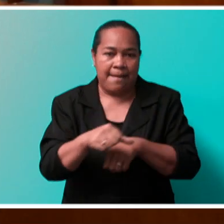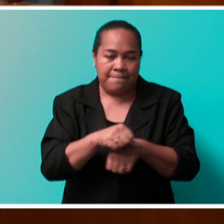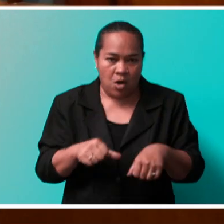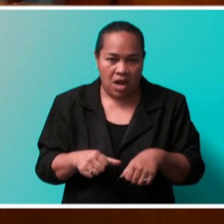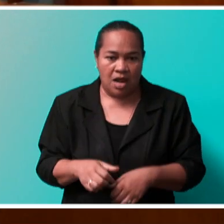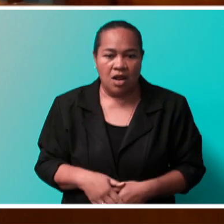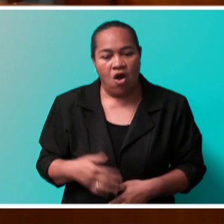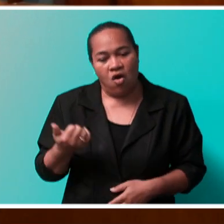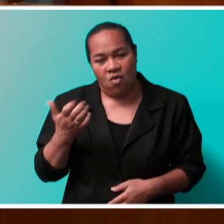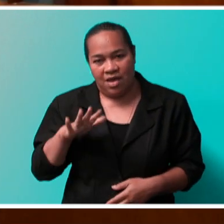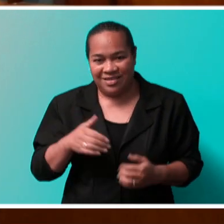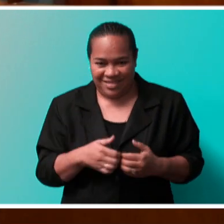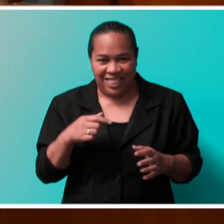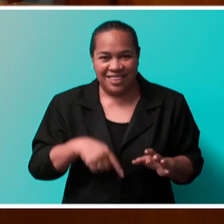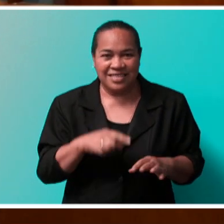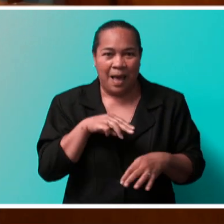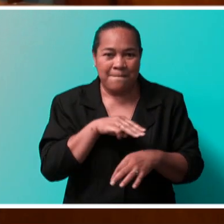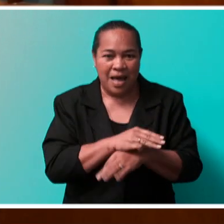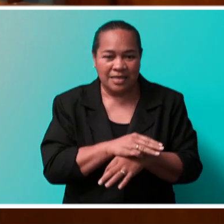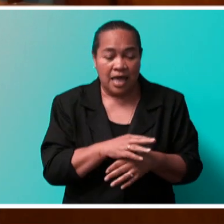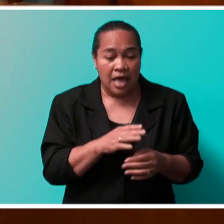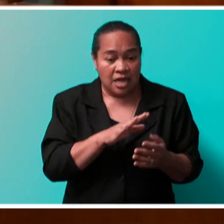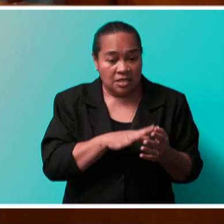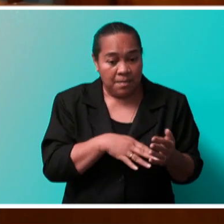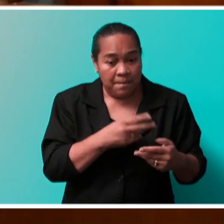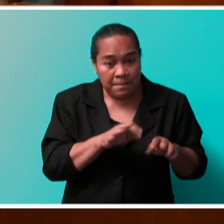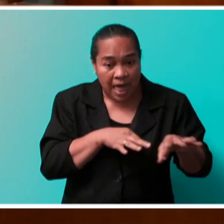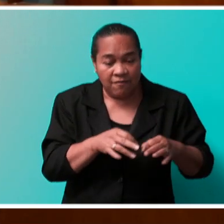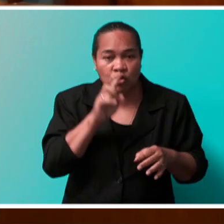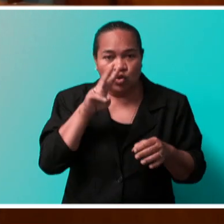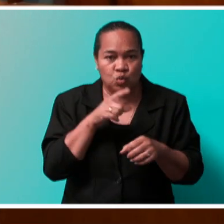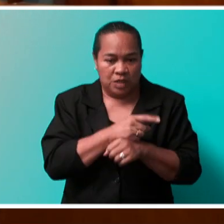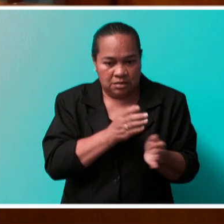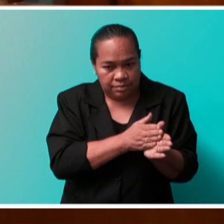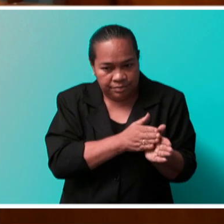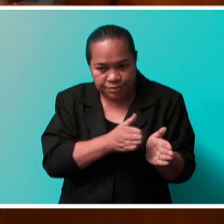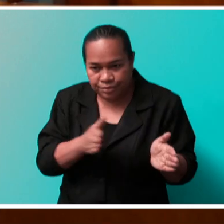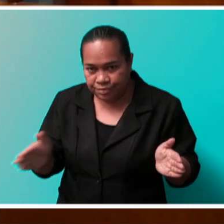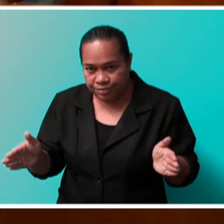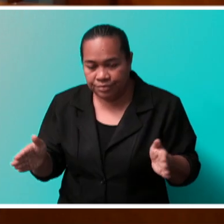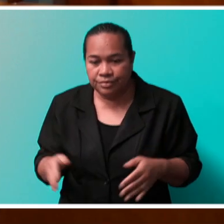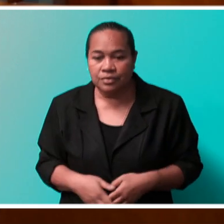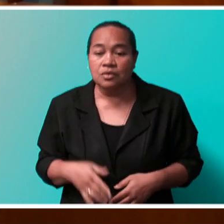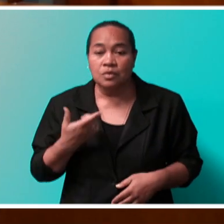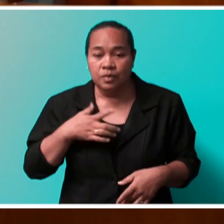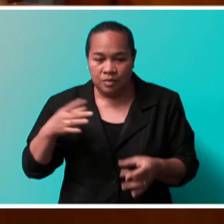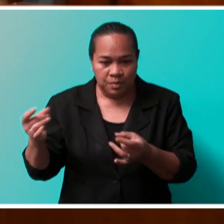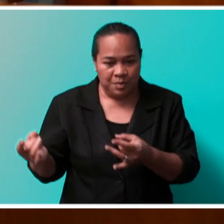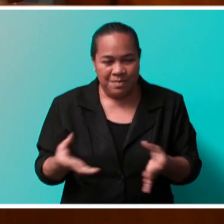of this month and is scheduled to run over a 2-week period as a preparatory